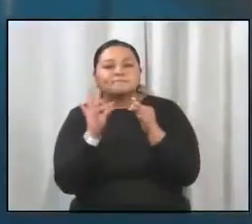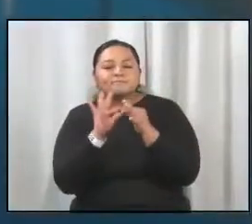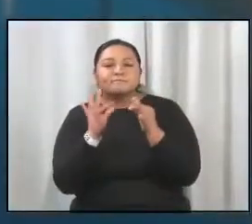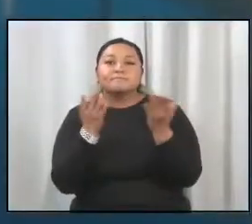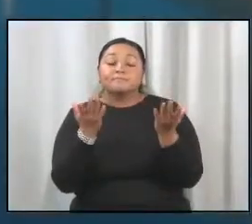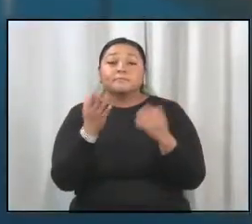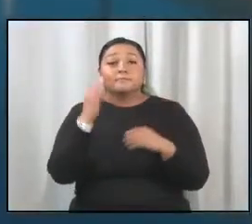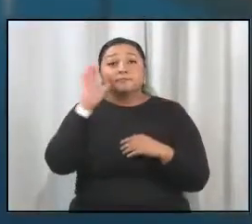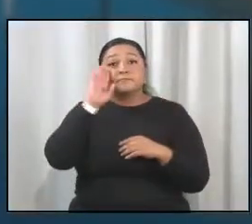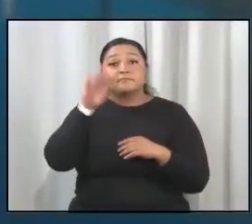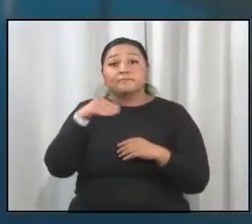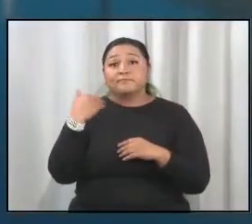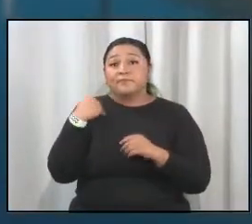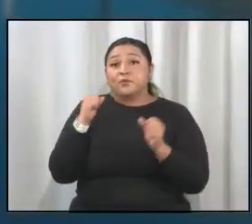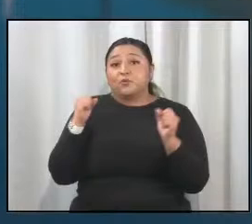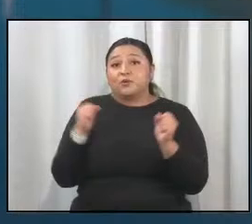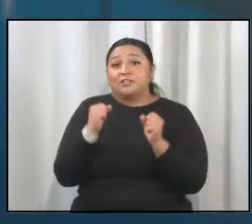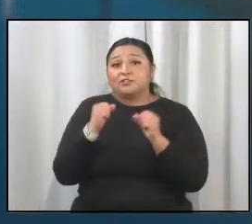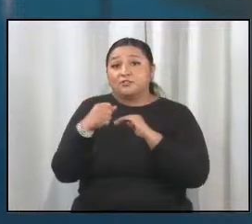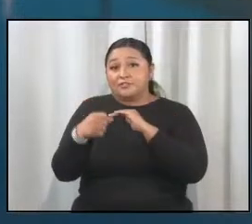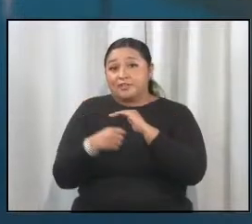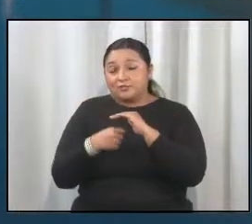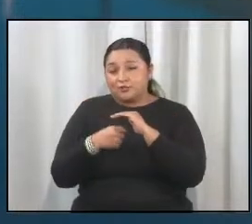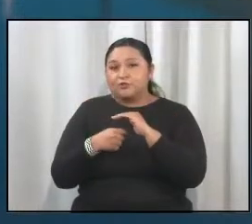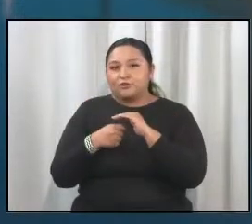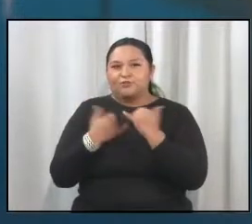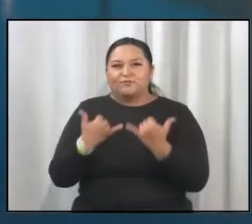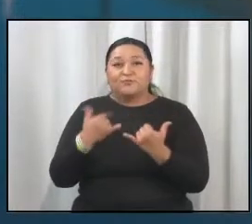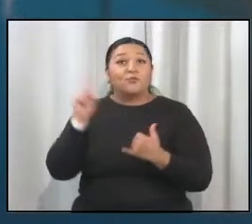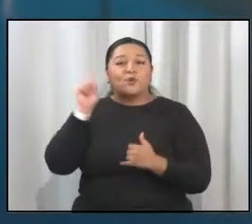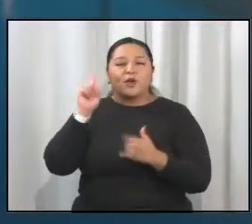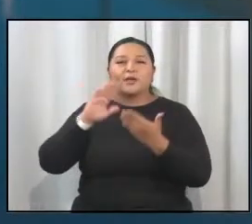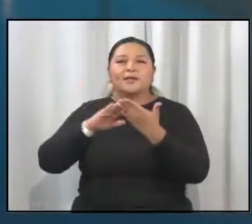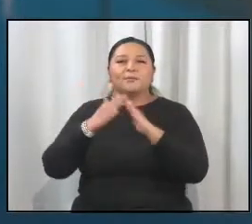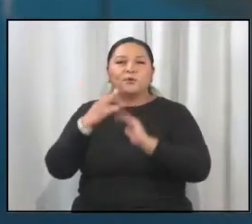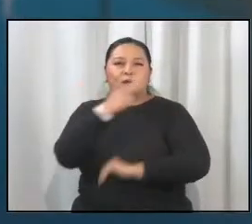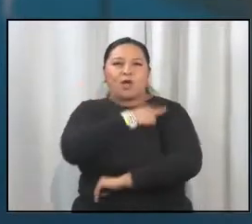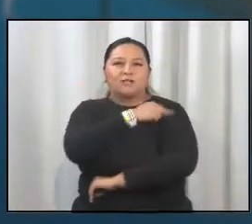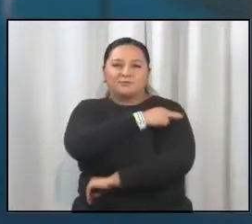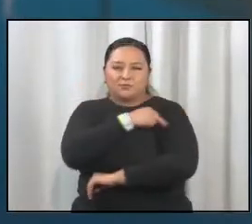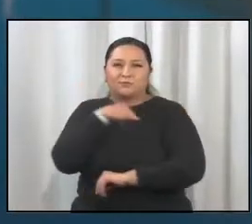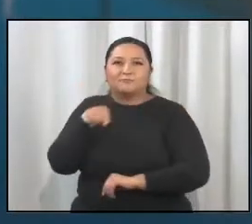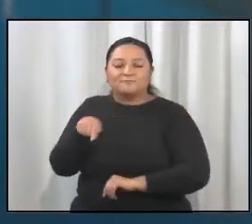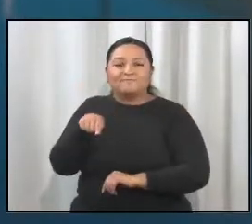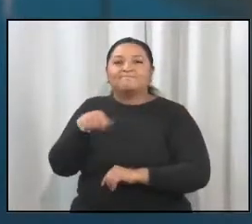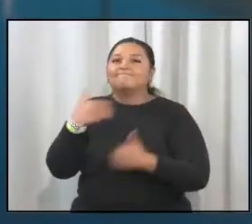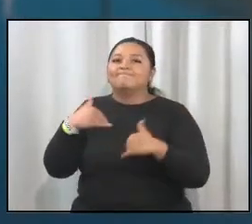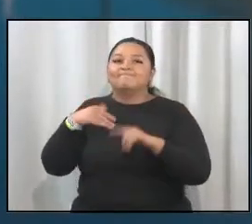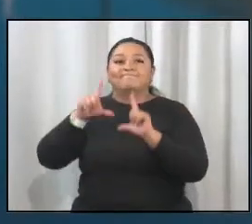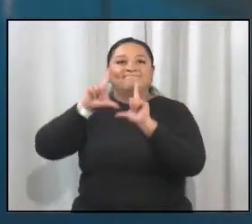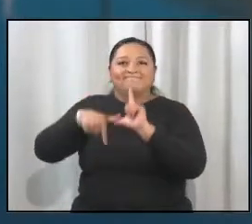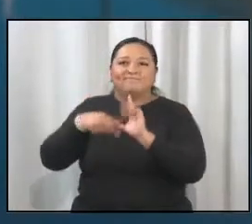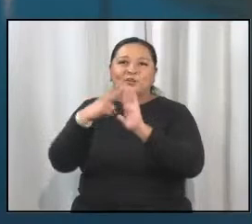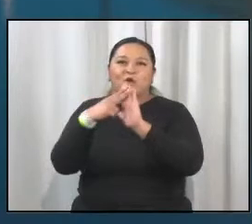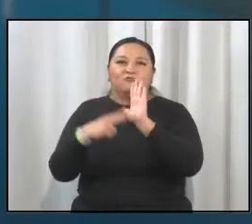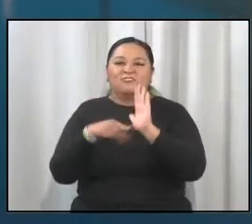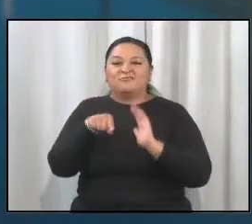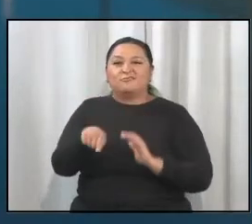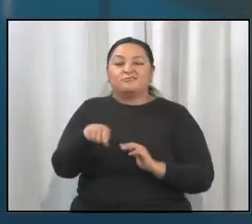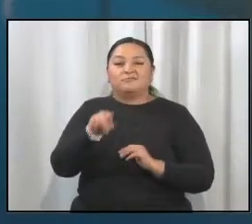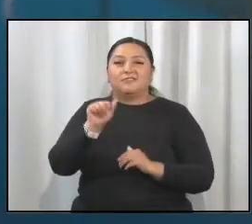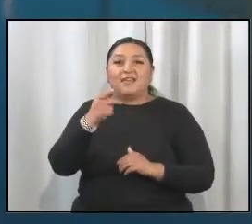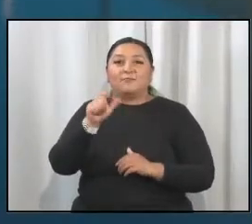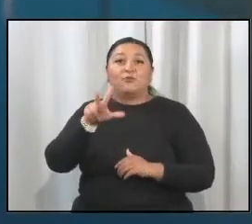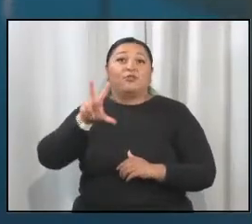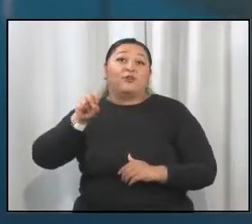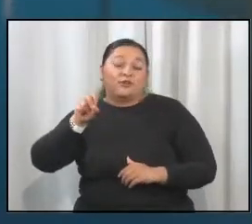for the city's winter shelter, which is currently located at the community hospital, is expiring on April 30th. It was originally set to close at the end of